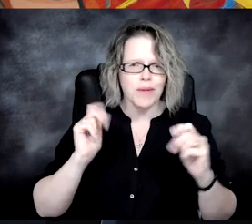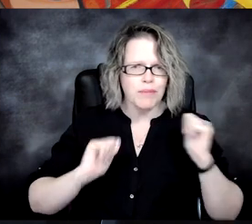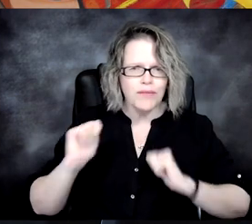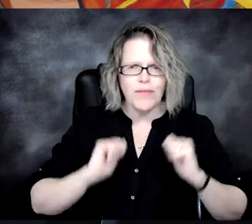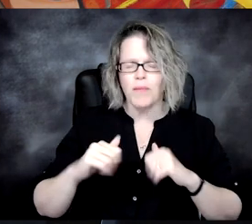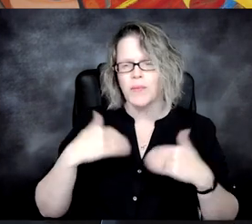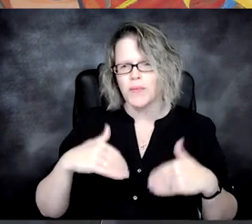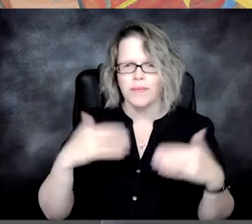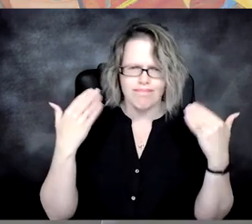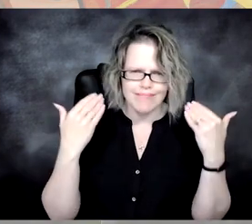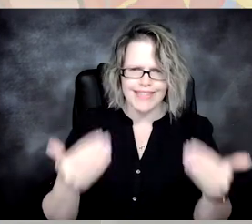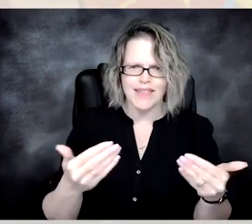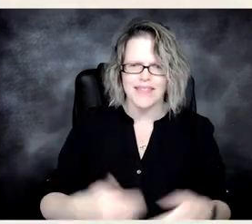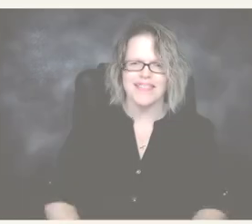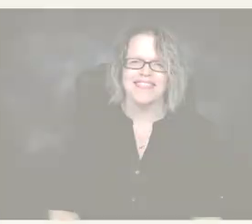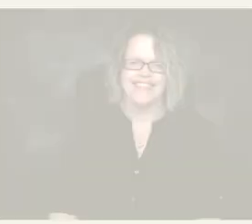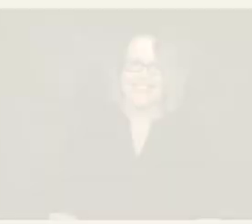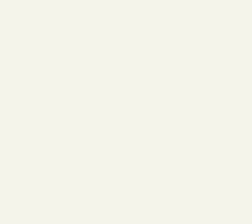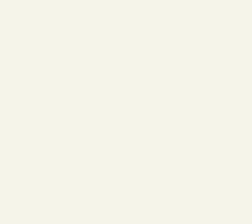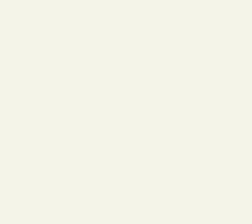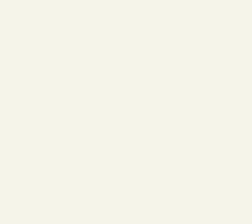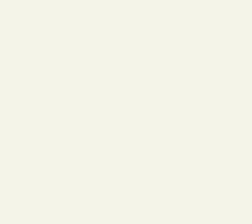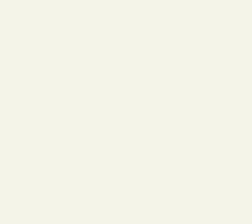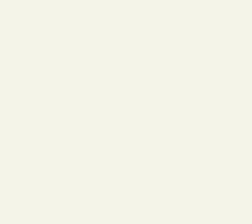see. Let's get going.